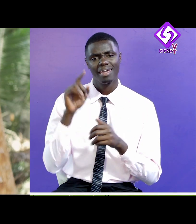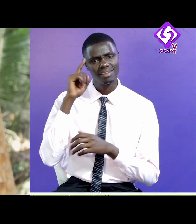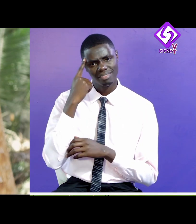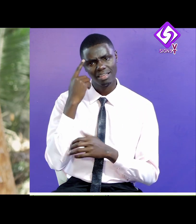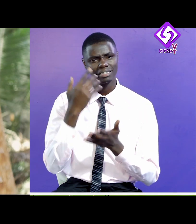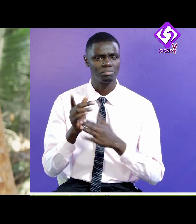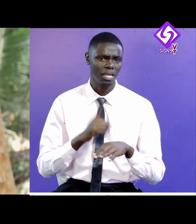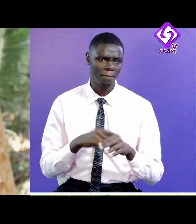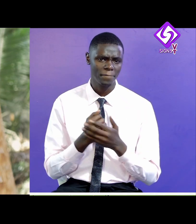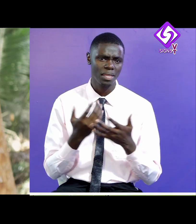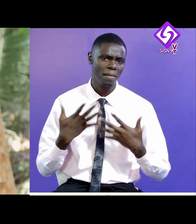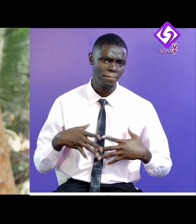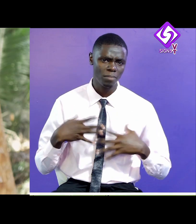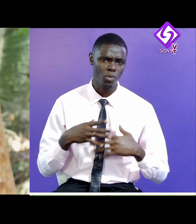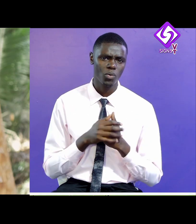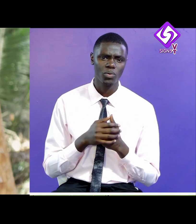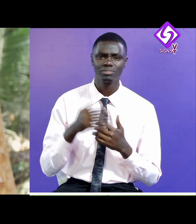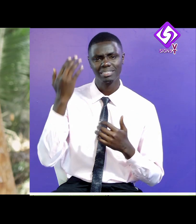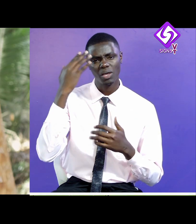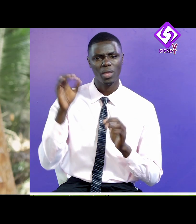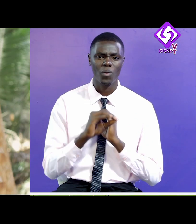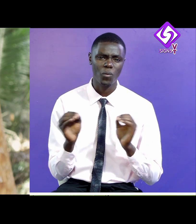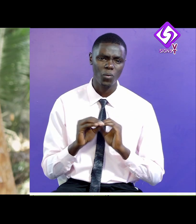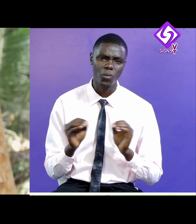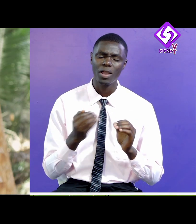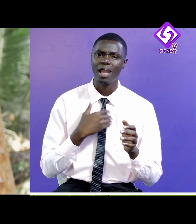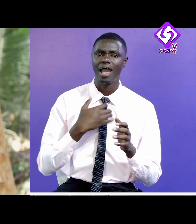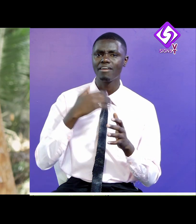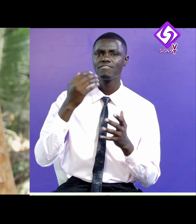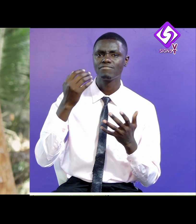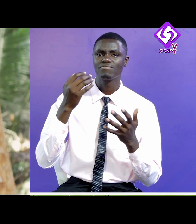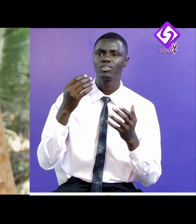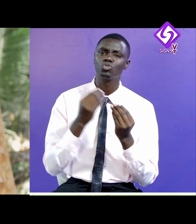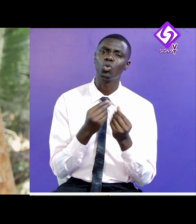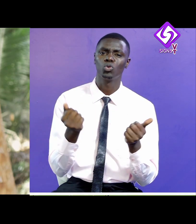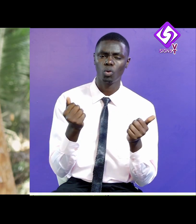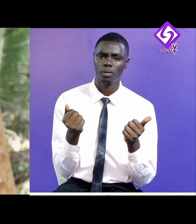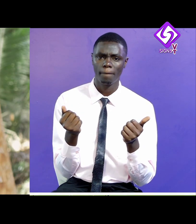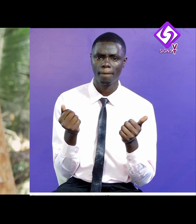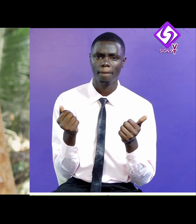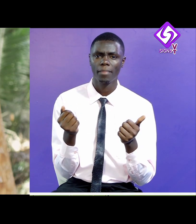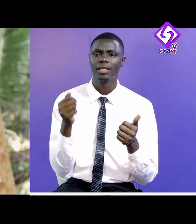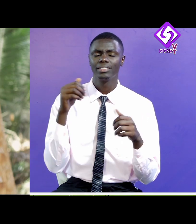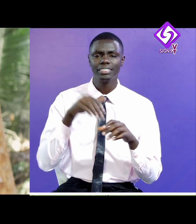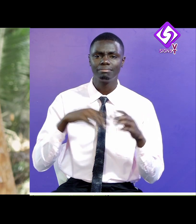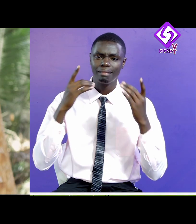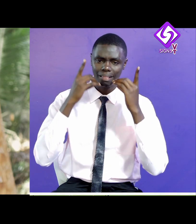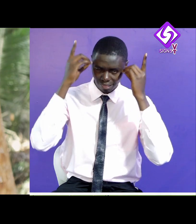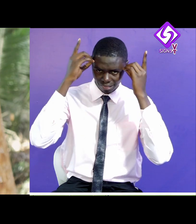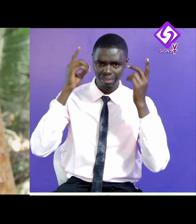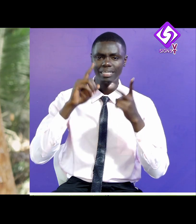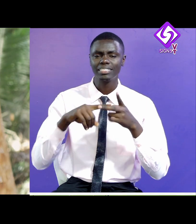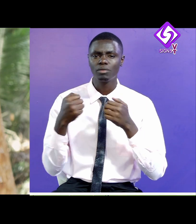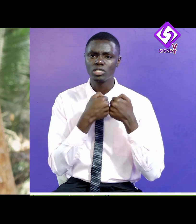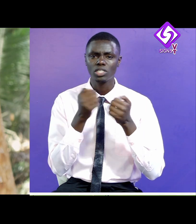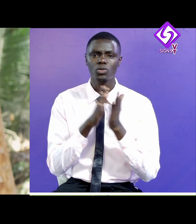think sometimes people just aren't aware that there is light at the end of the tunnel. I think when you are in a depression or when you are struggling with